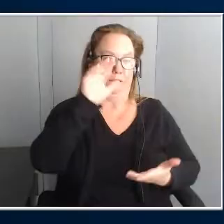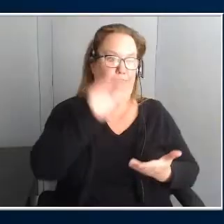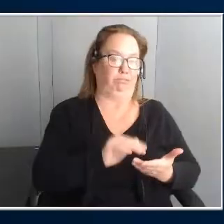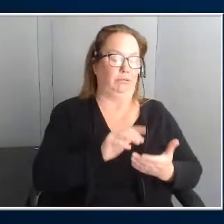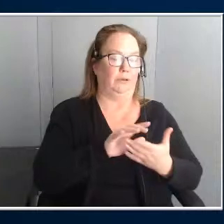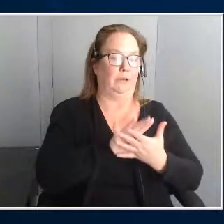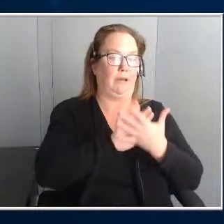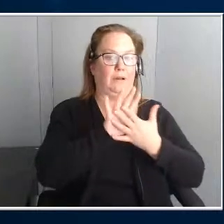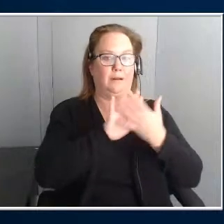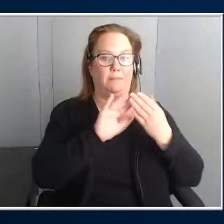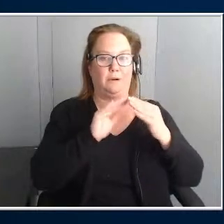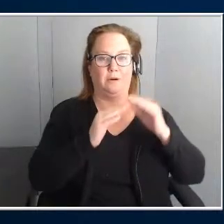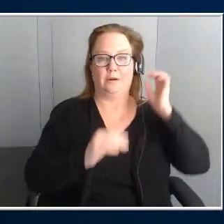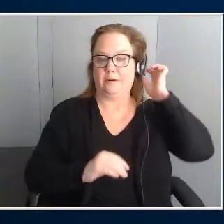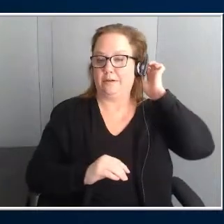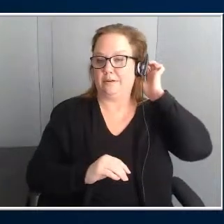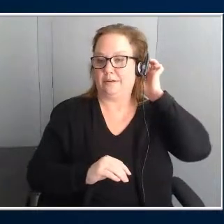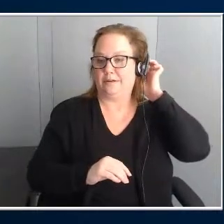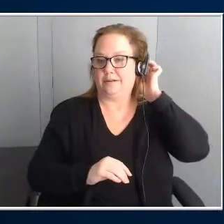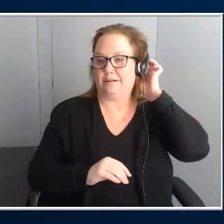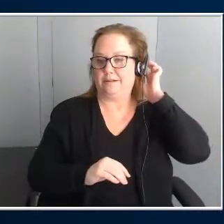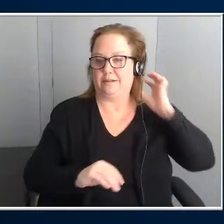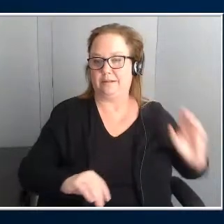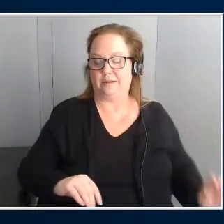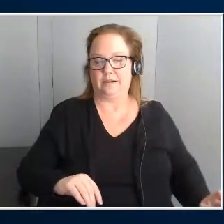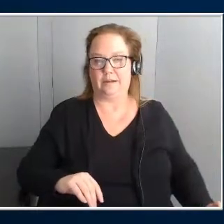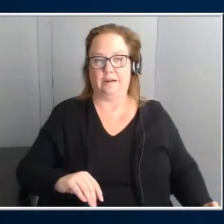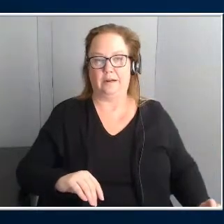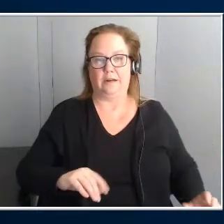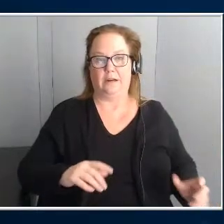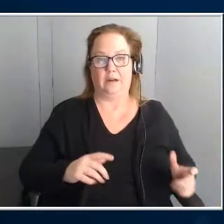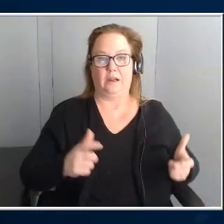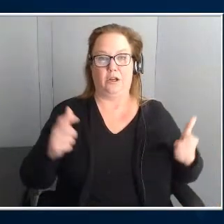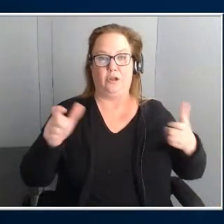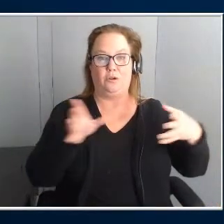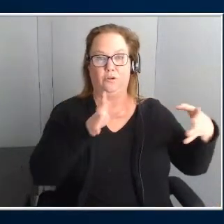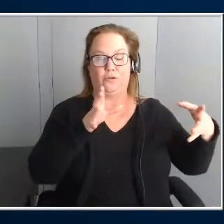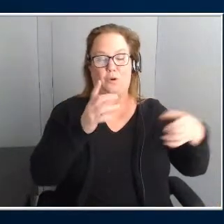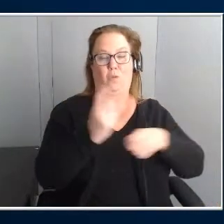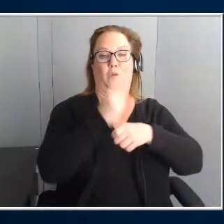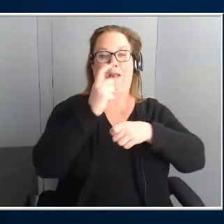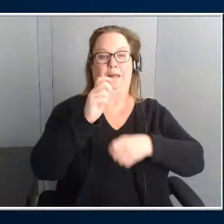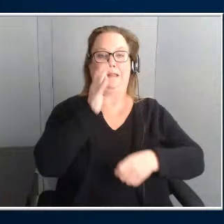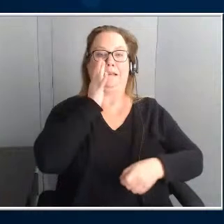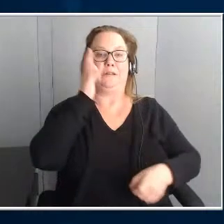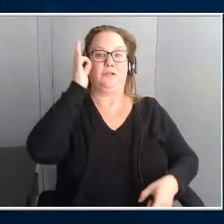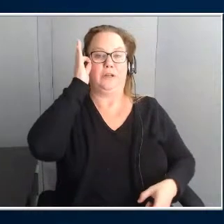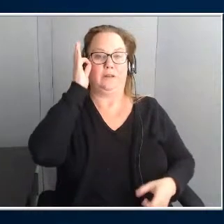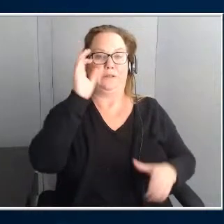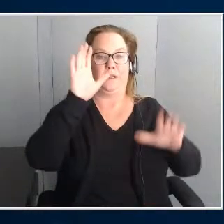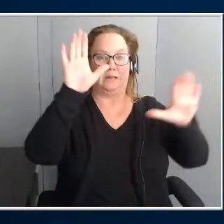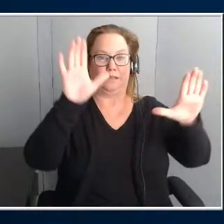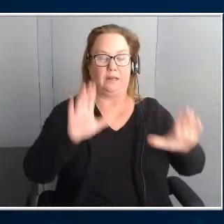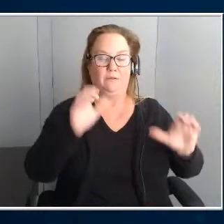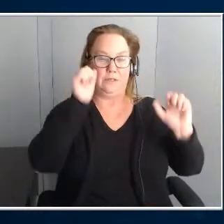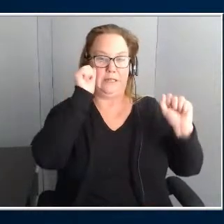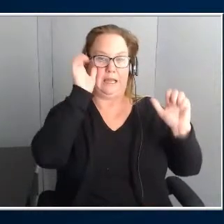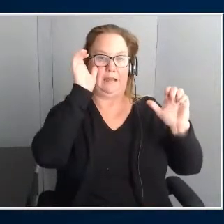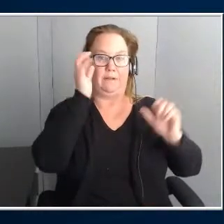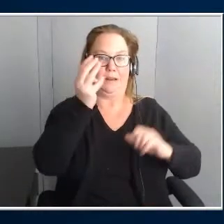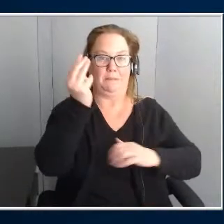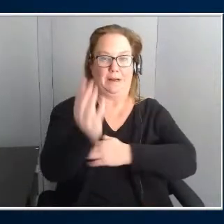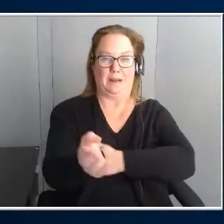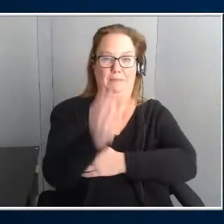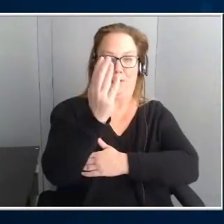Okay, I've got just a random question here. So after a huge win like the Chiefs had on Sunday, would you see a lot of caffeine on Monday morning?